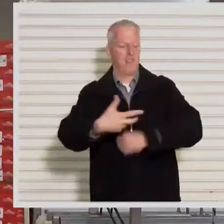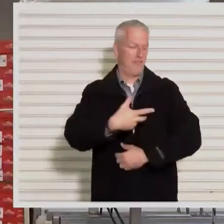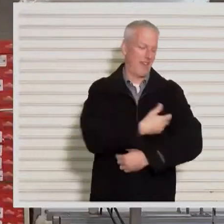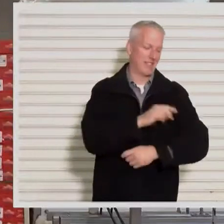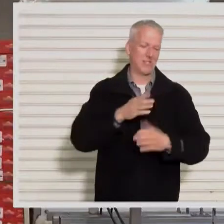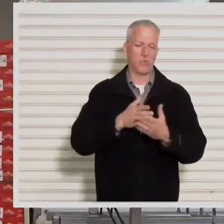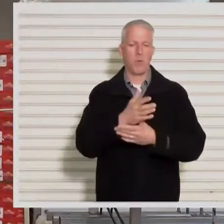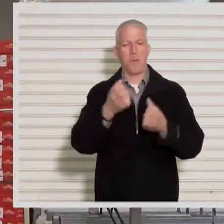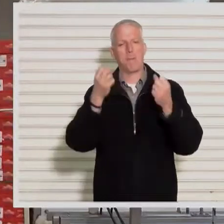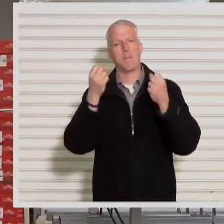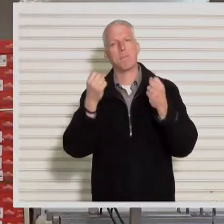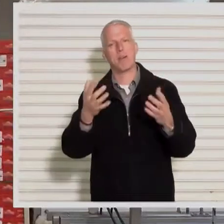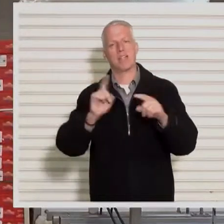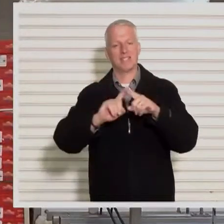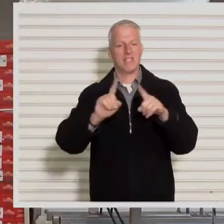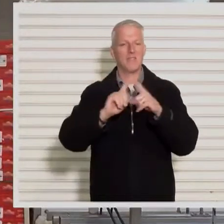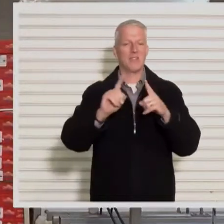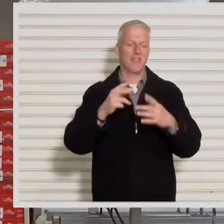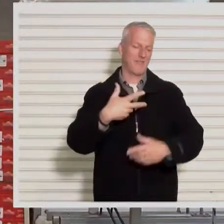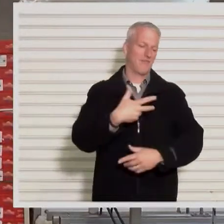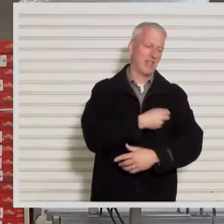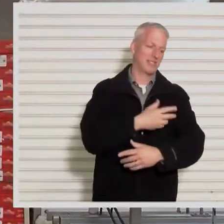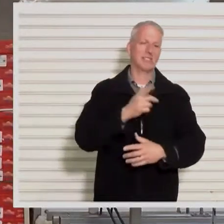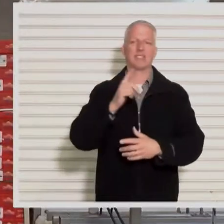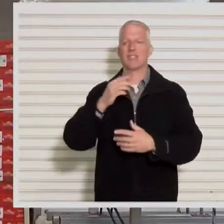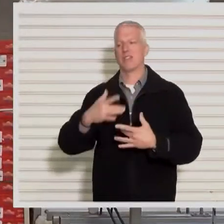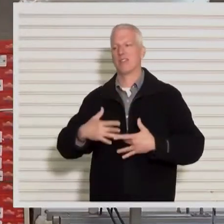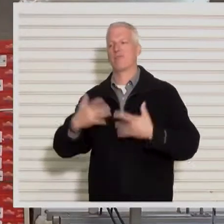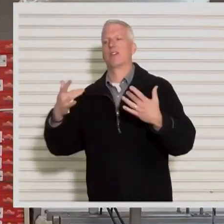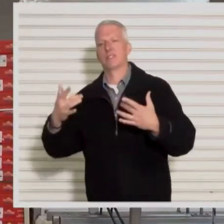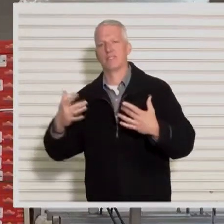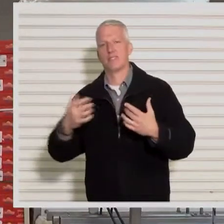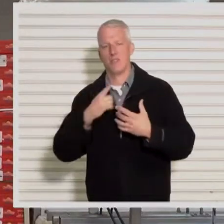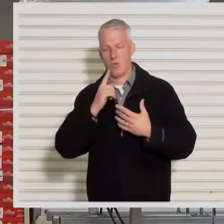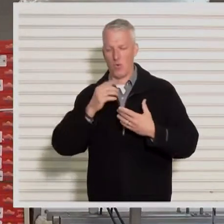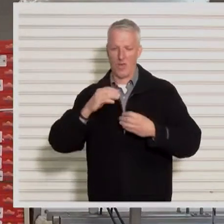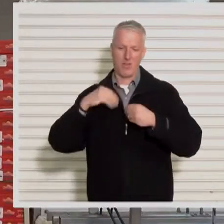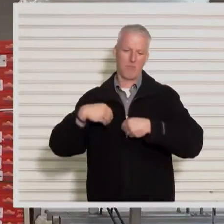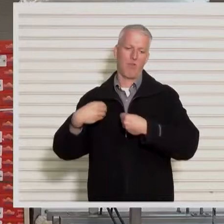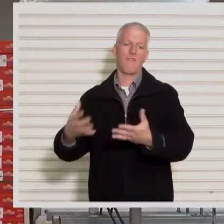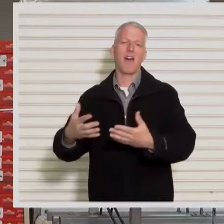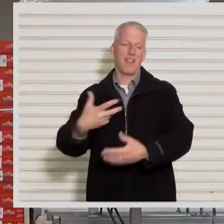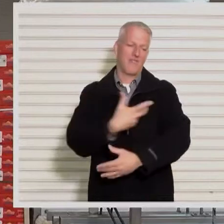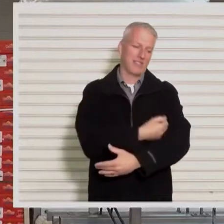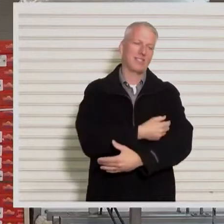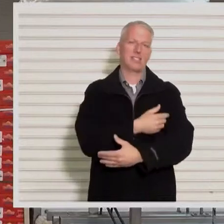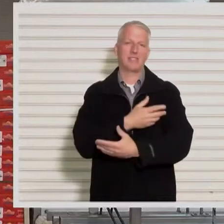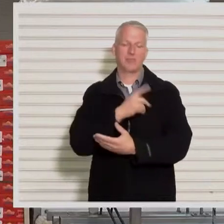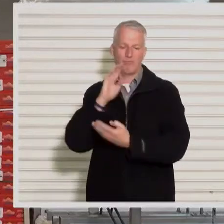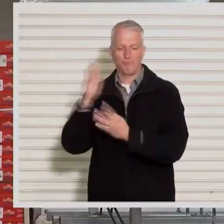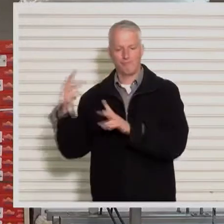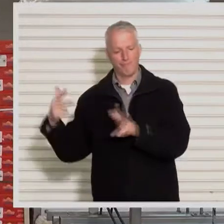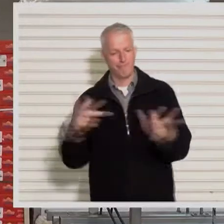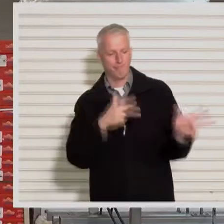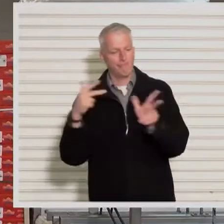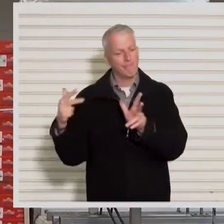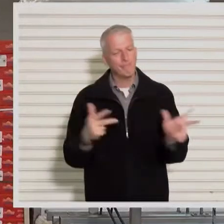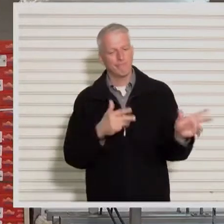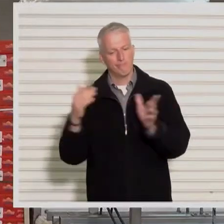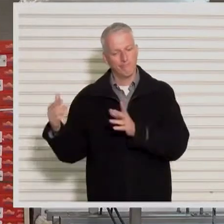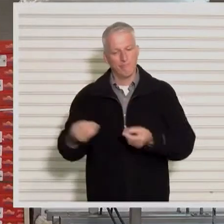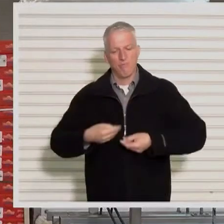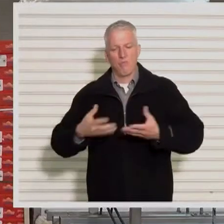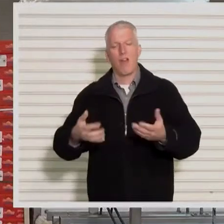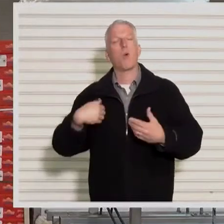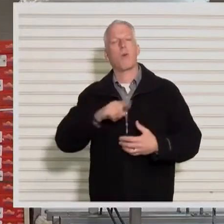vaccine drives and providing the professionals to administer the vaccines. We are grateful here in the city